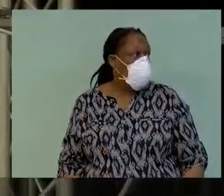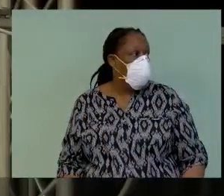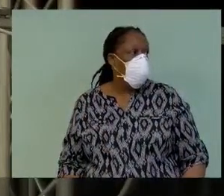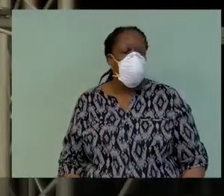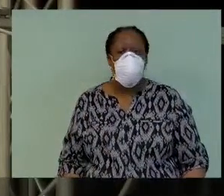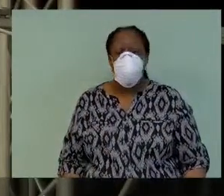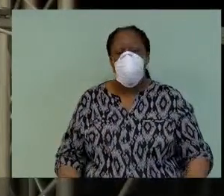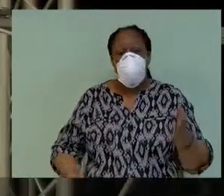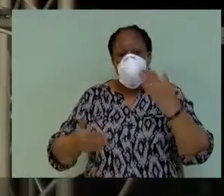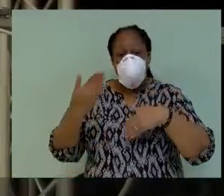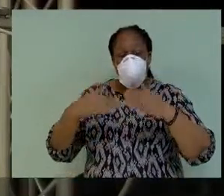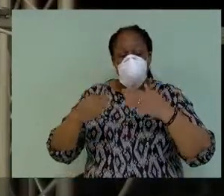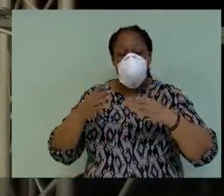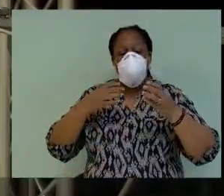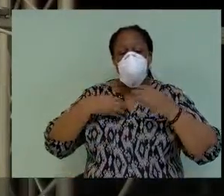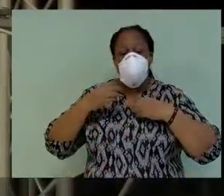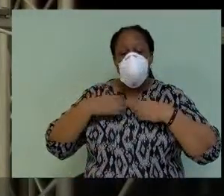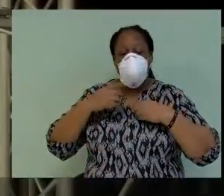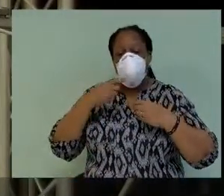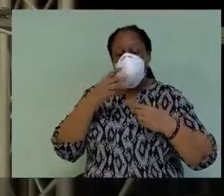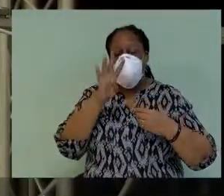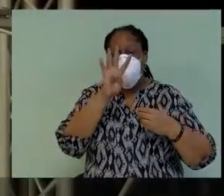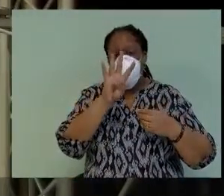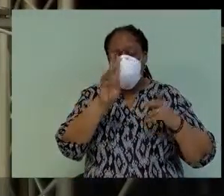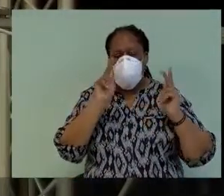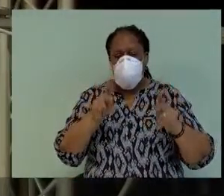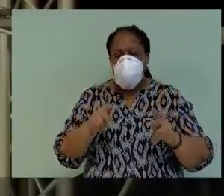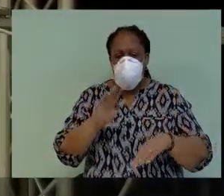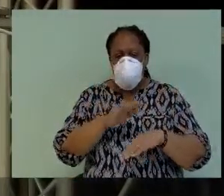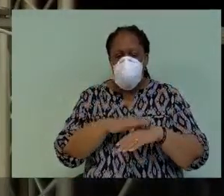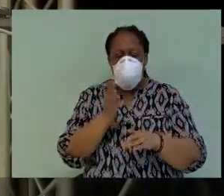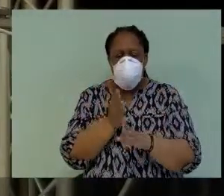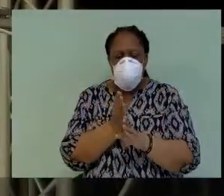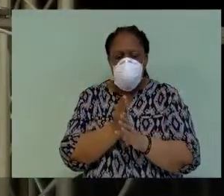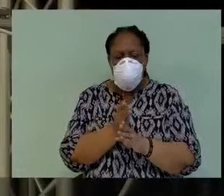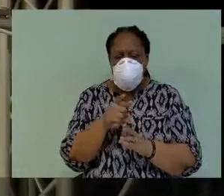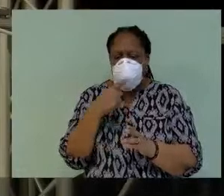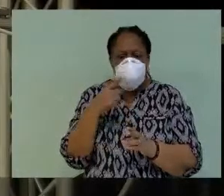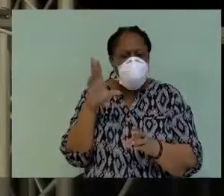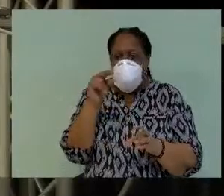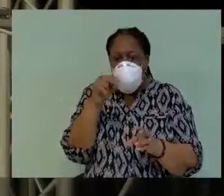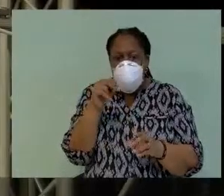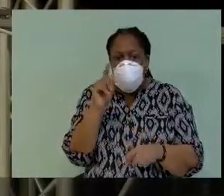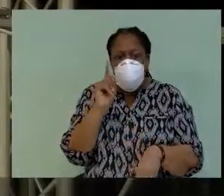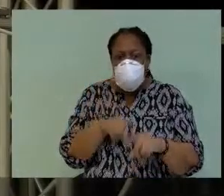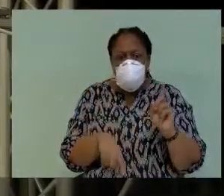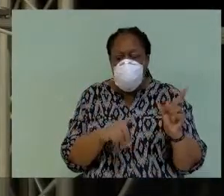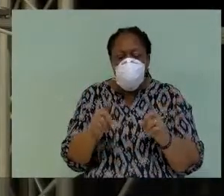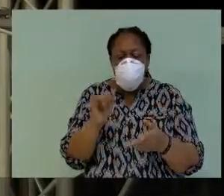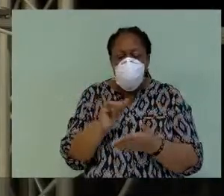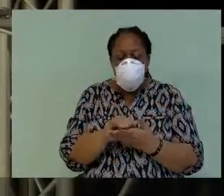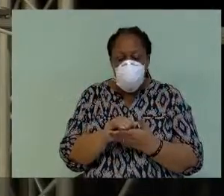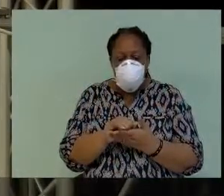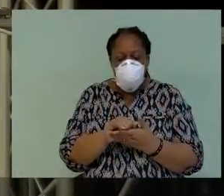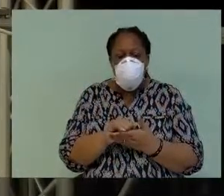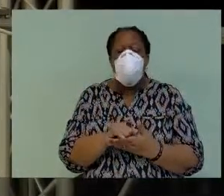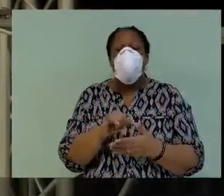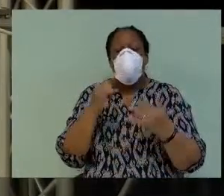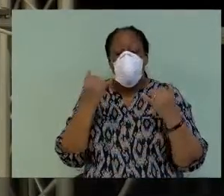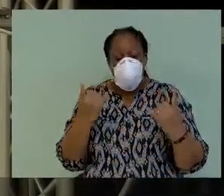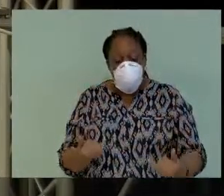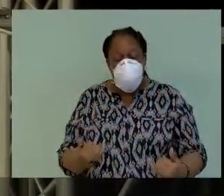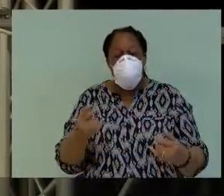reviewed. We were making progress. The restriction was gradually reduced. We took